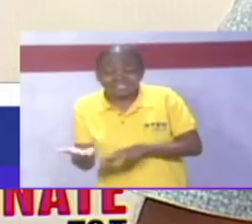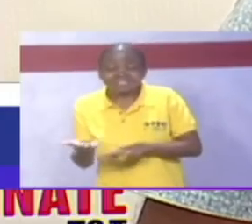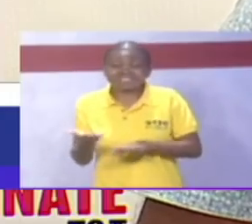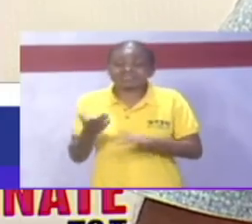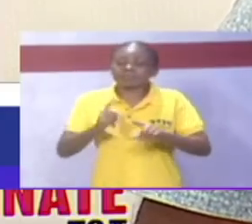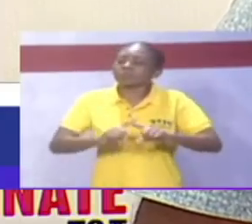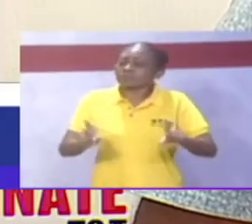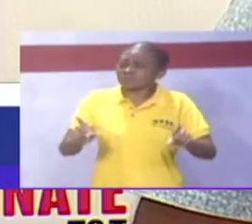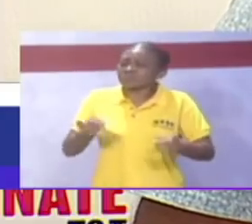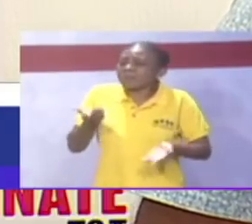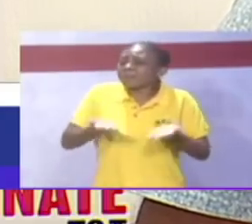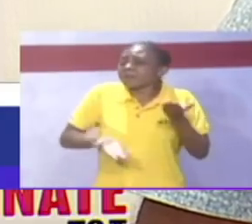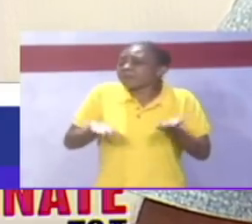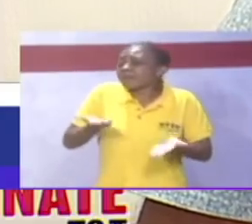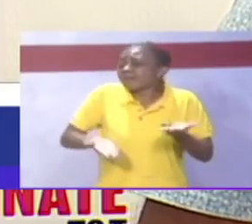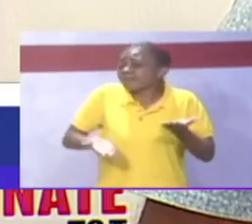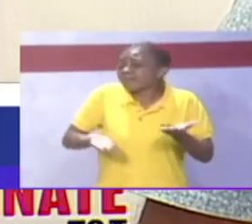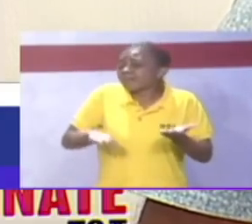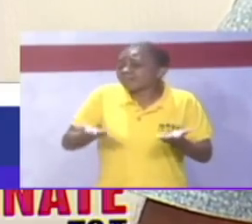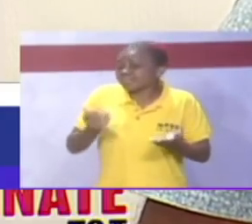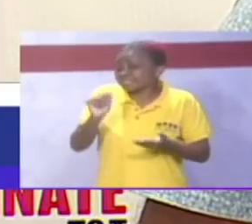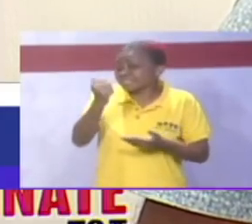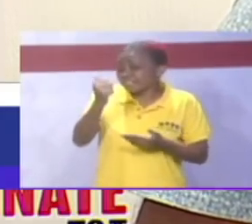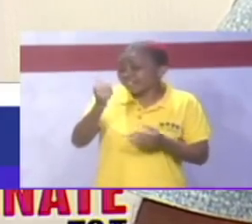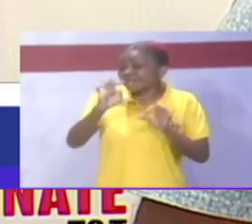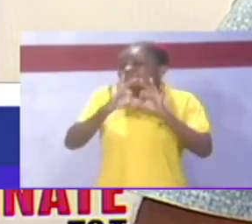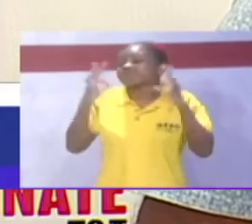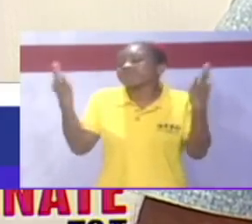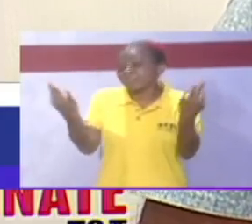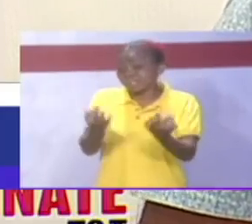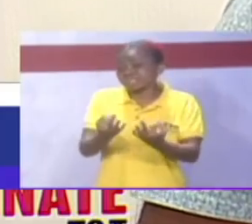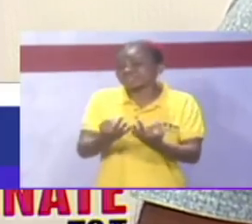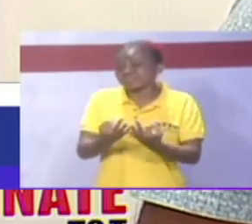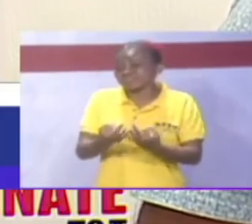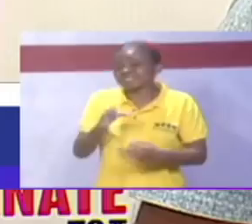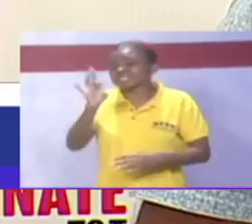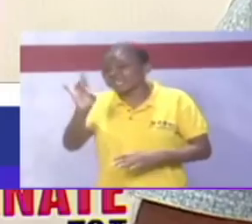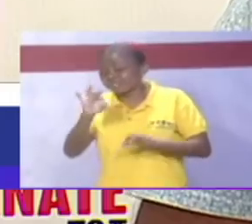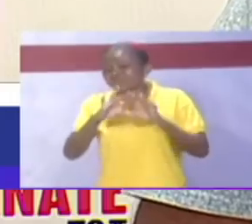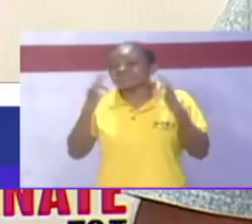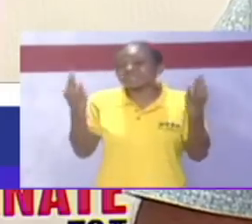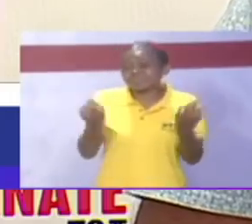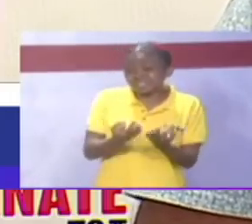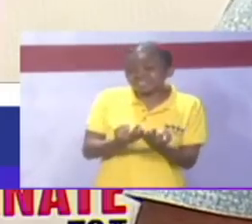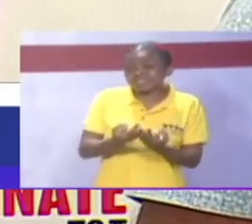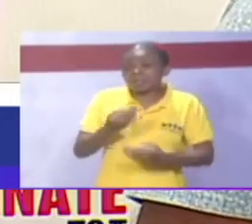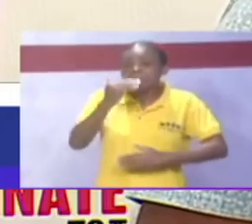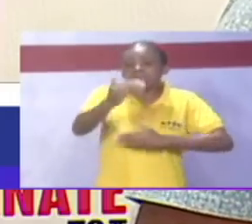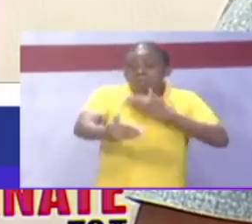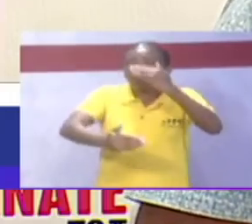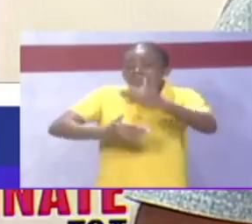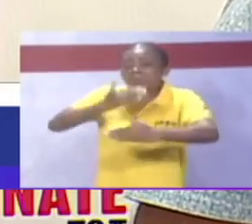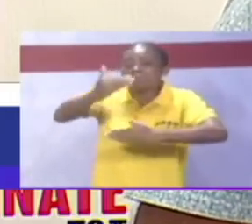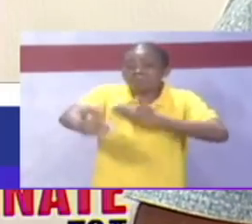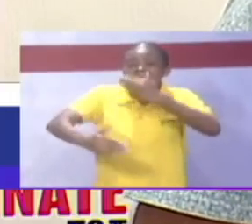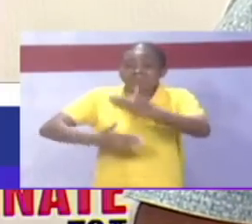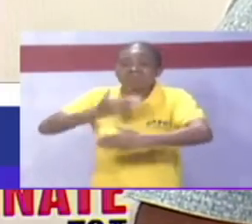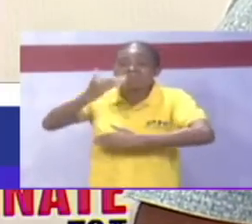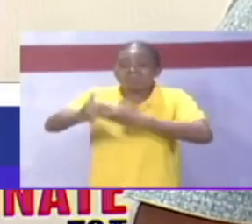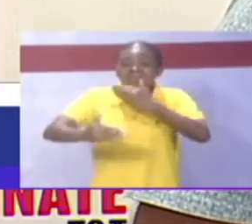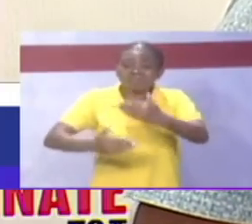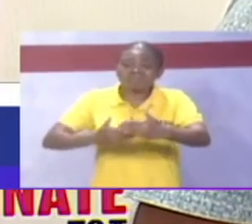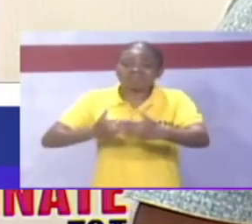families, or 10 families, and this snowballs into hundreds of people that are affected by this dreadful